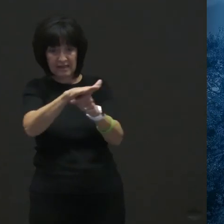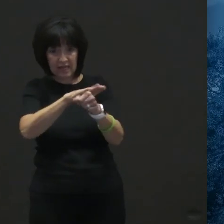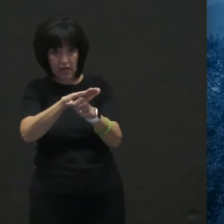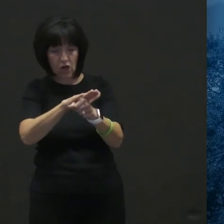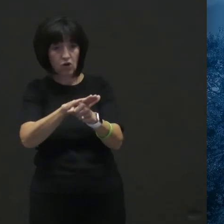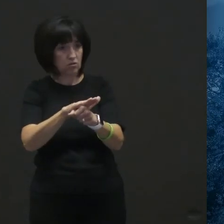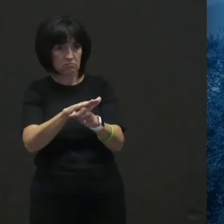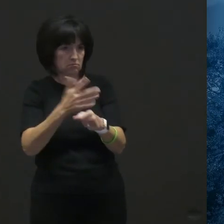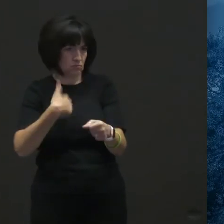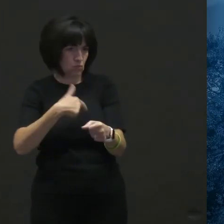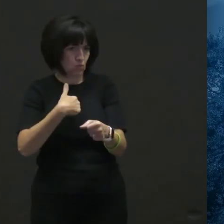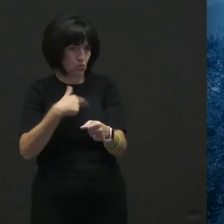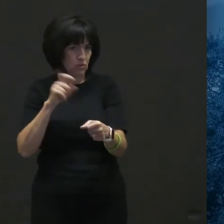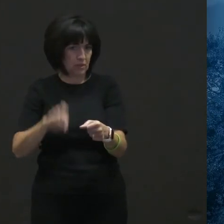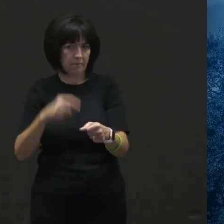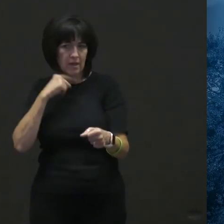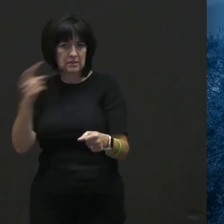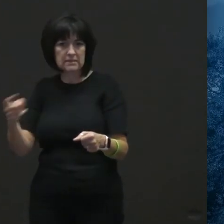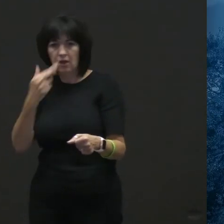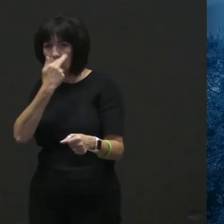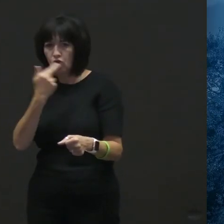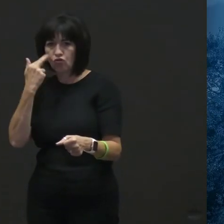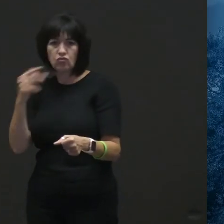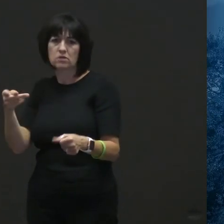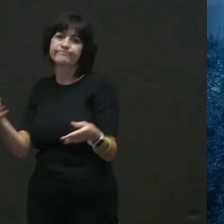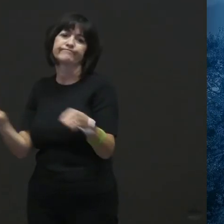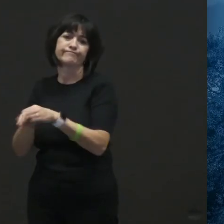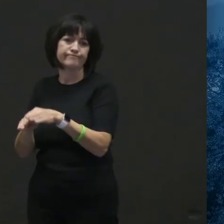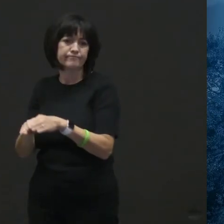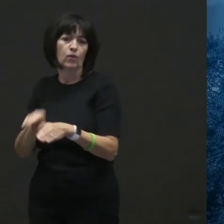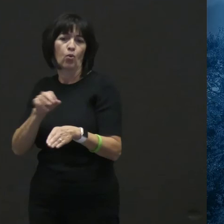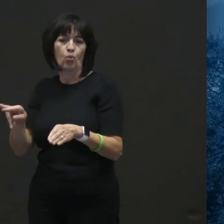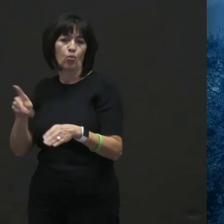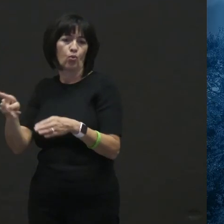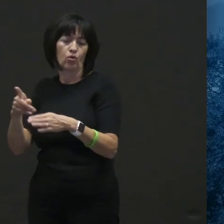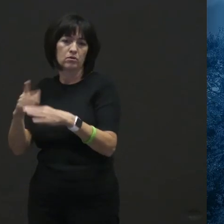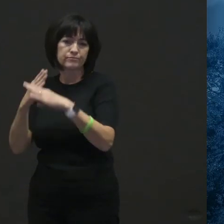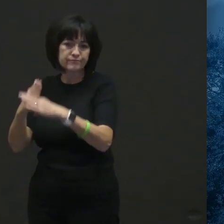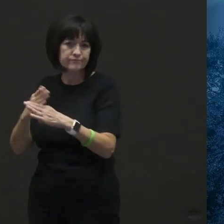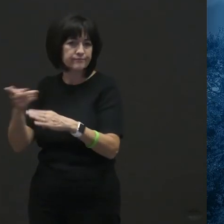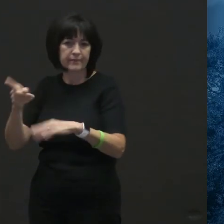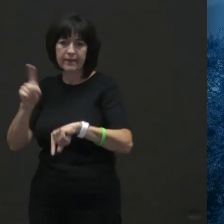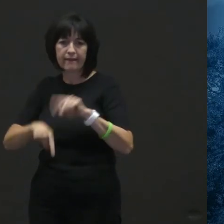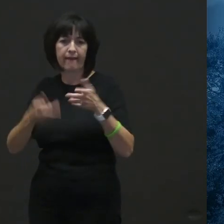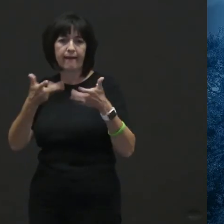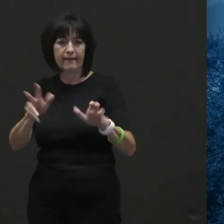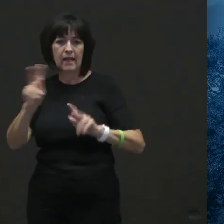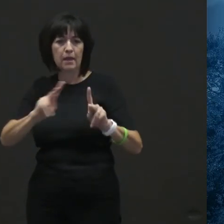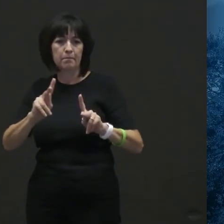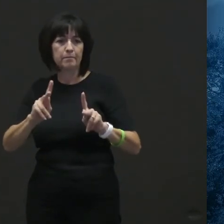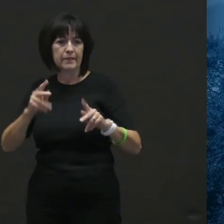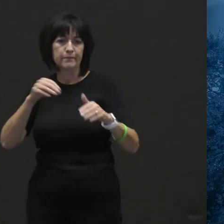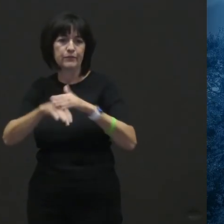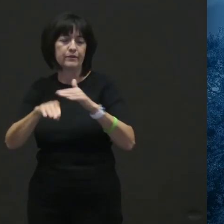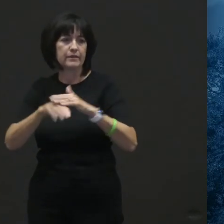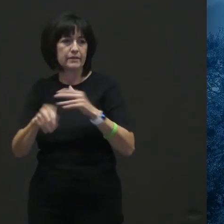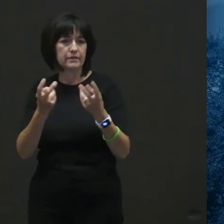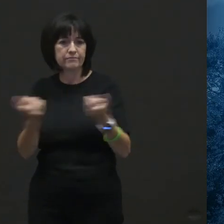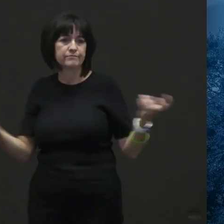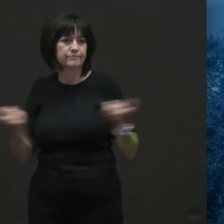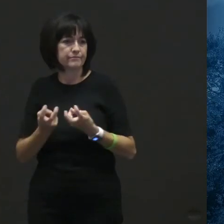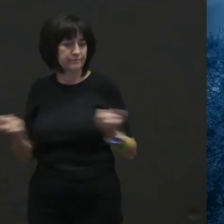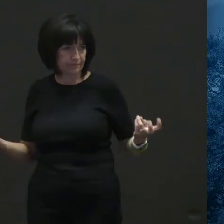seriously, it wouldn't be right to allow them to safely, they would not be able to